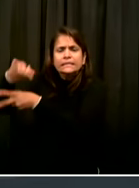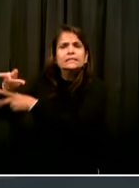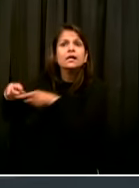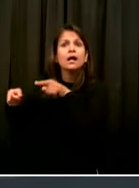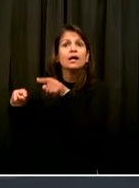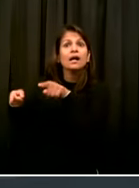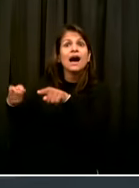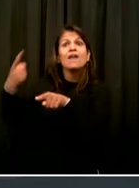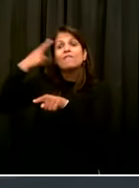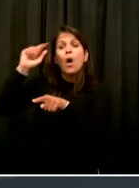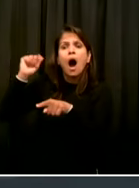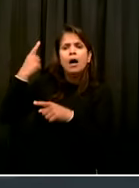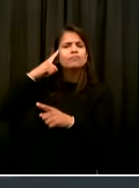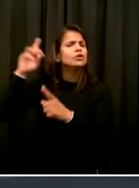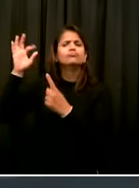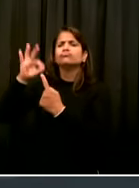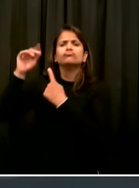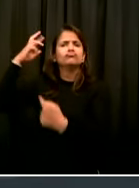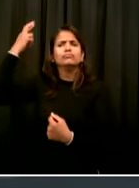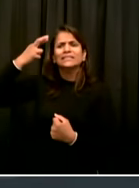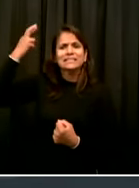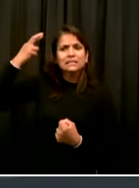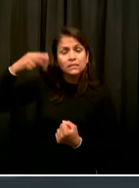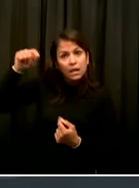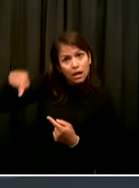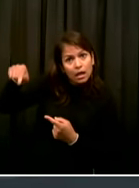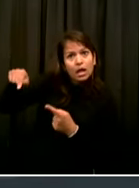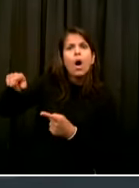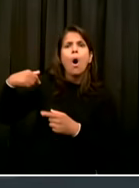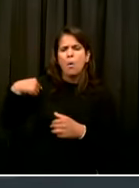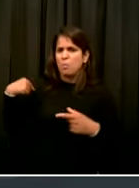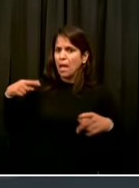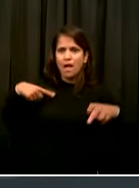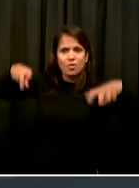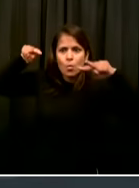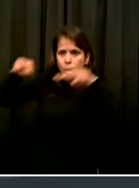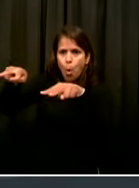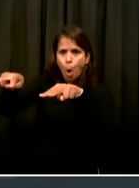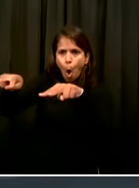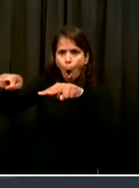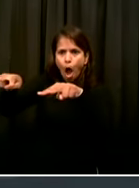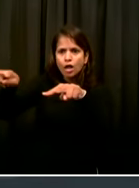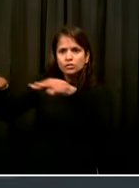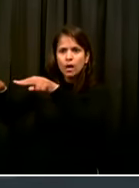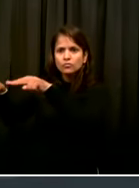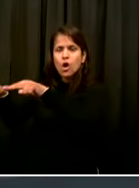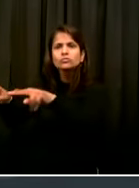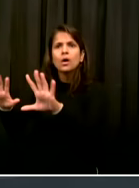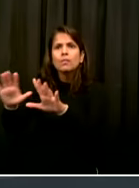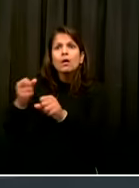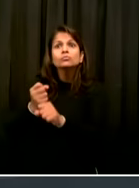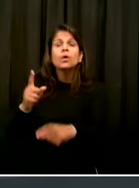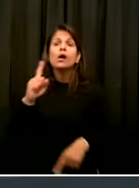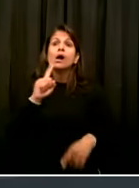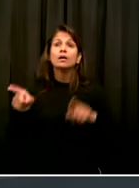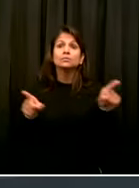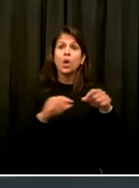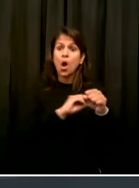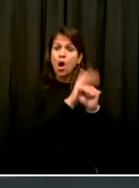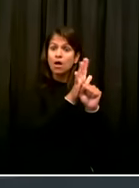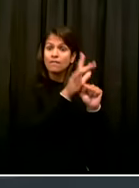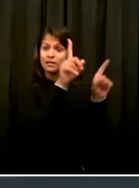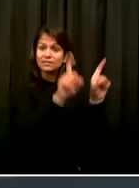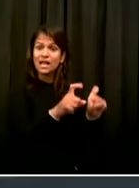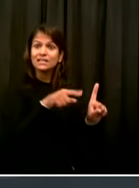with COVID-like illness who actually test positive to make this indicator more precise. As we head into